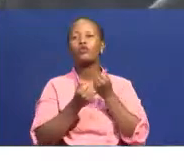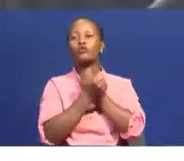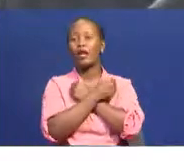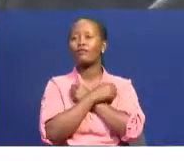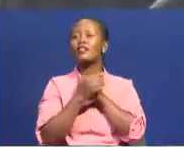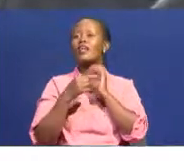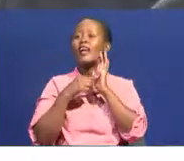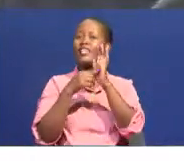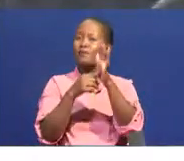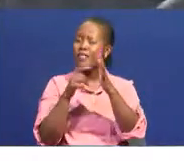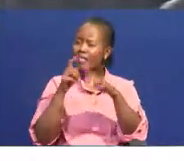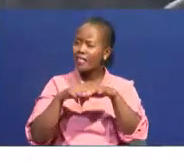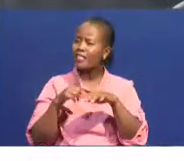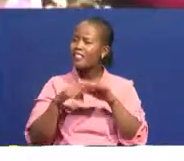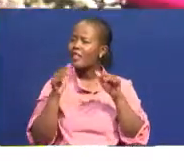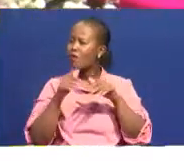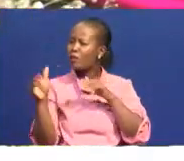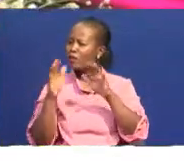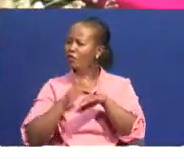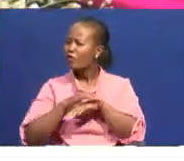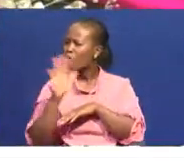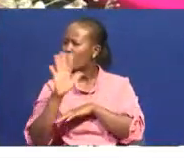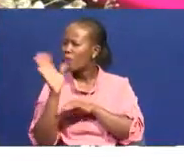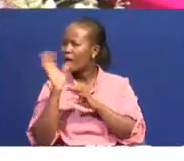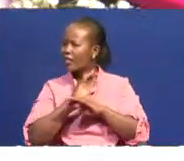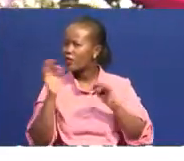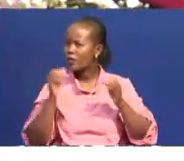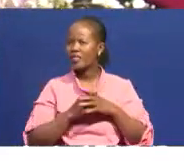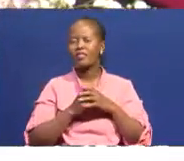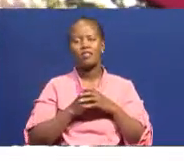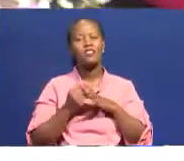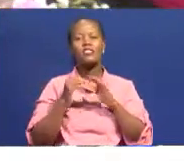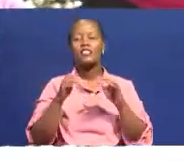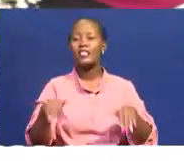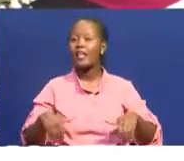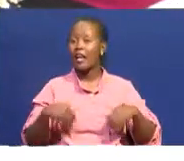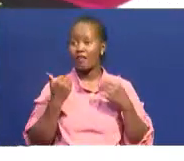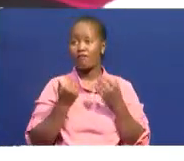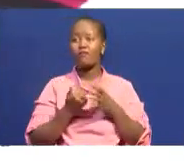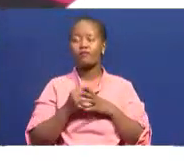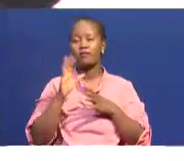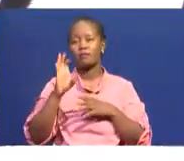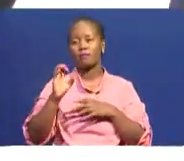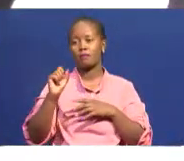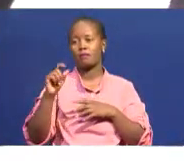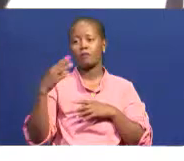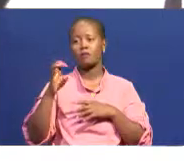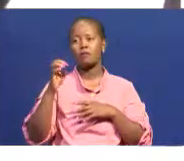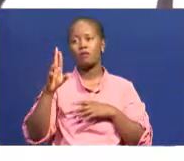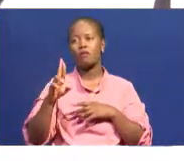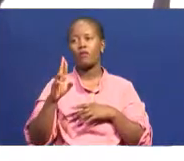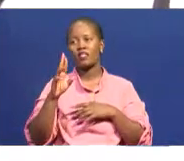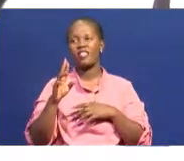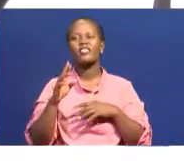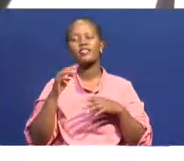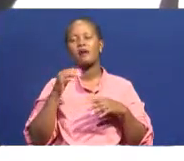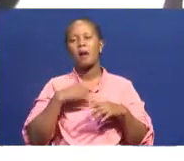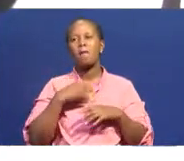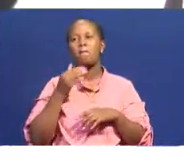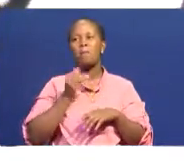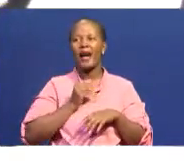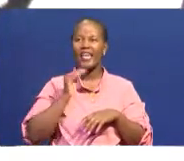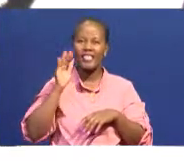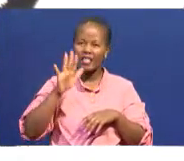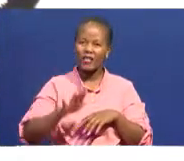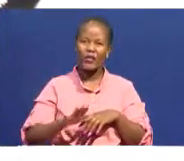you didn't have the chance to say goodbye. In the tapestry of life, Esther Wanjiro Macharia, my cherished daughter,